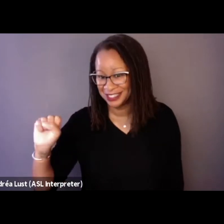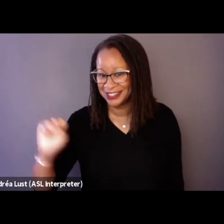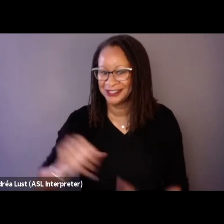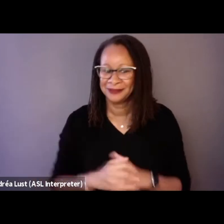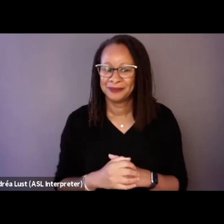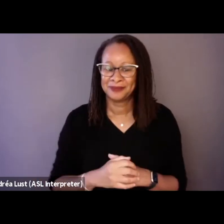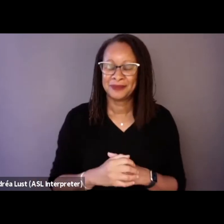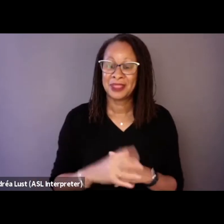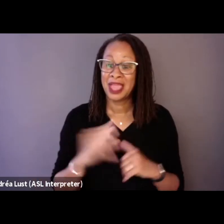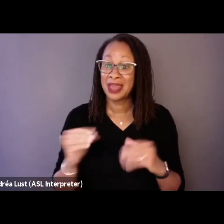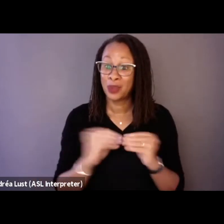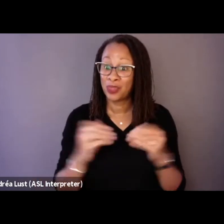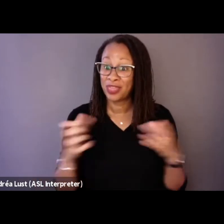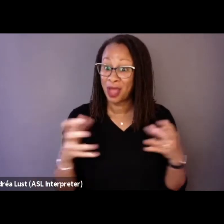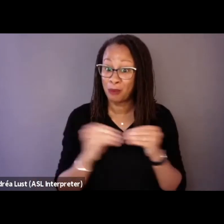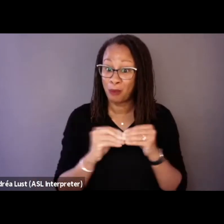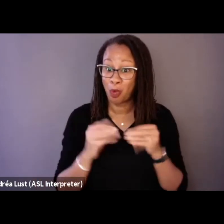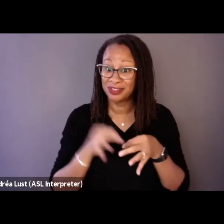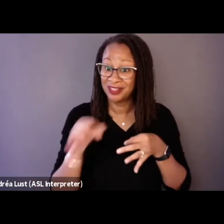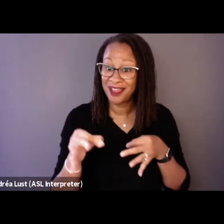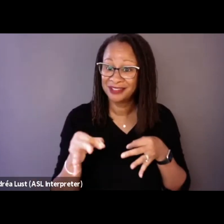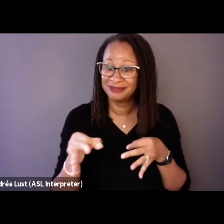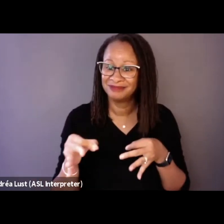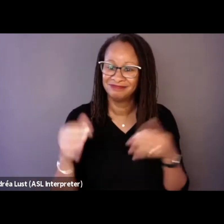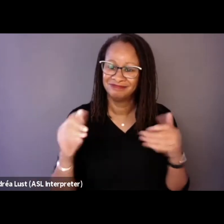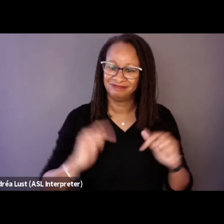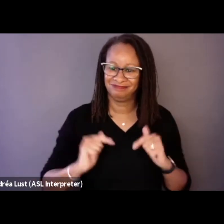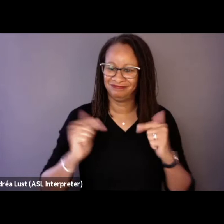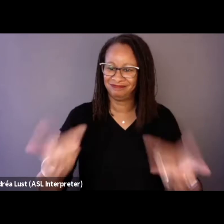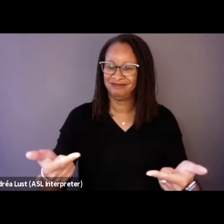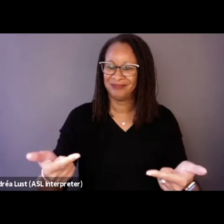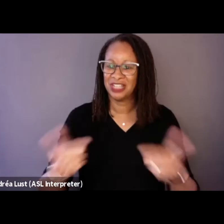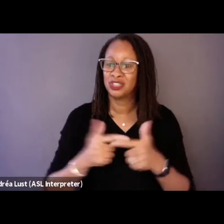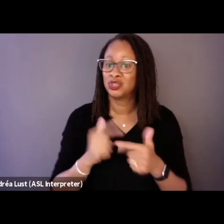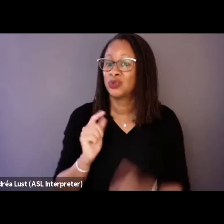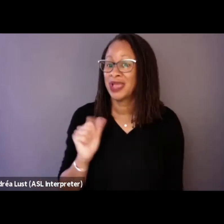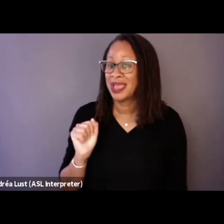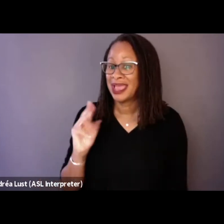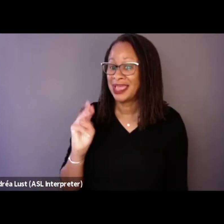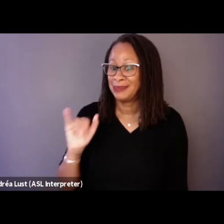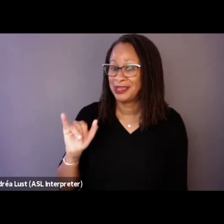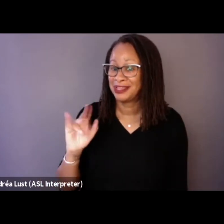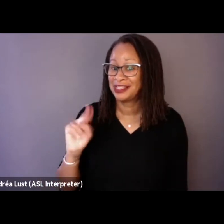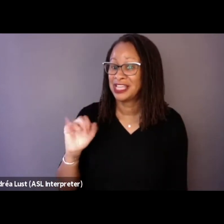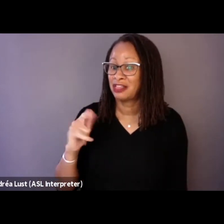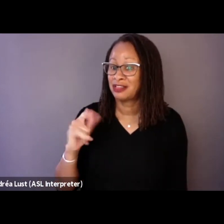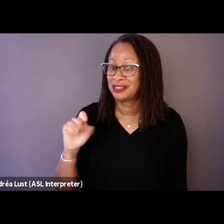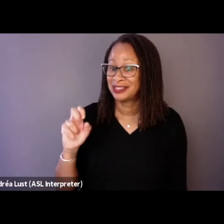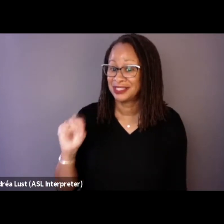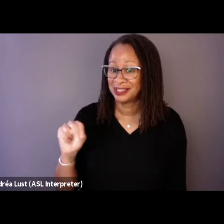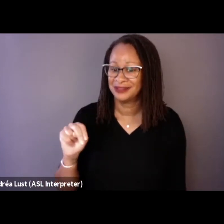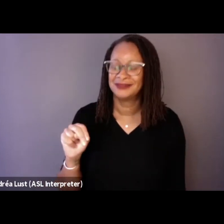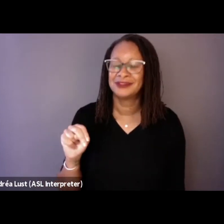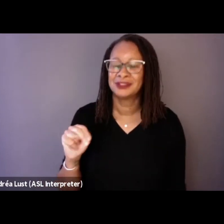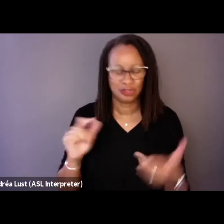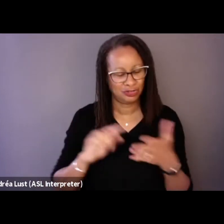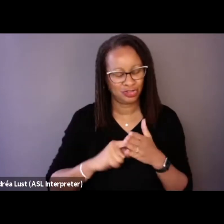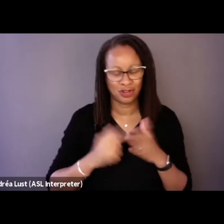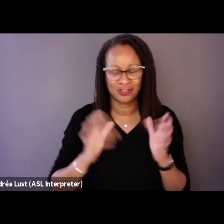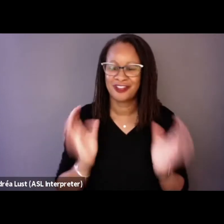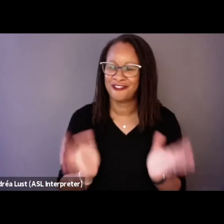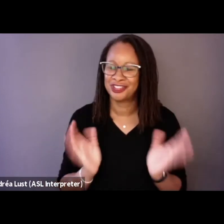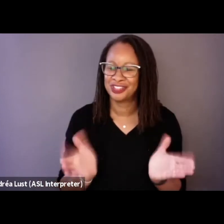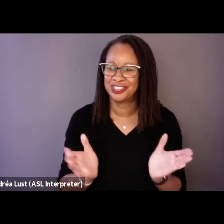And without any further ado, I'm going to hand things over to Amy Nicholson to get this conversation